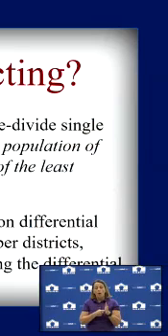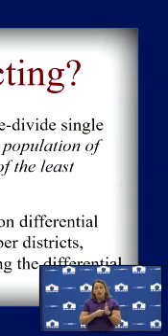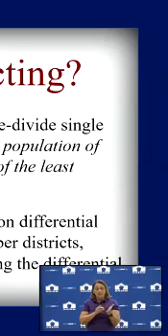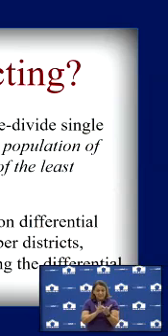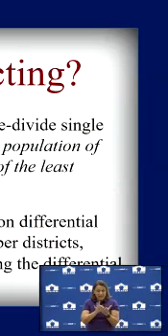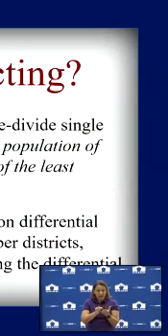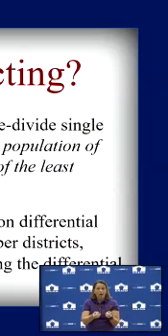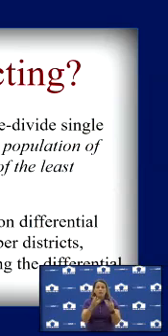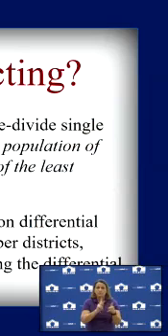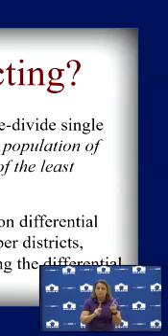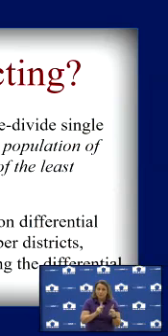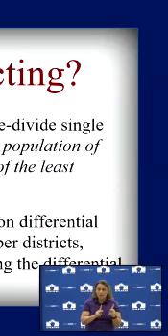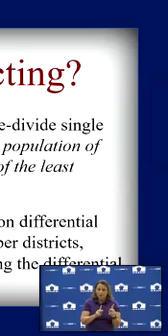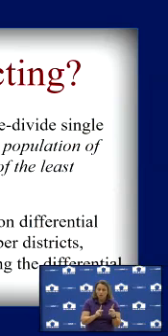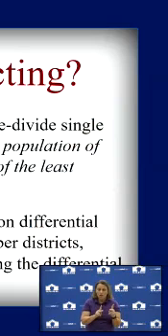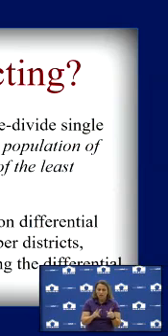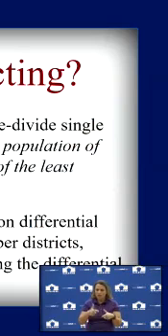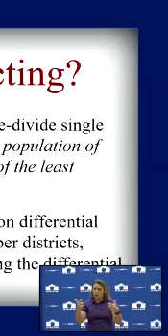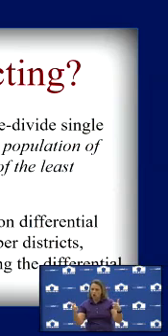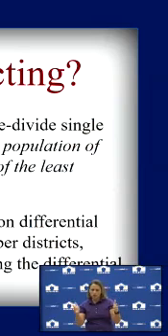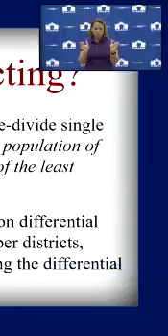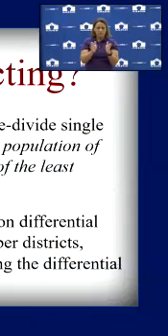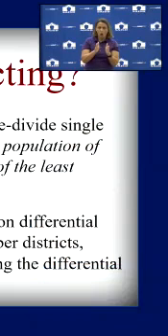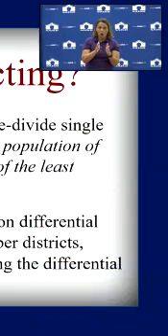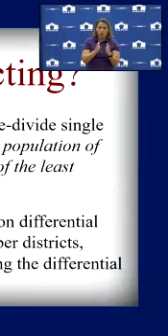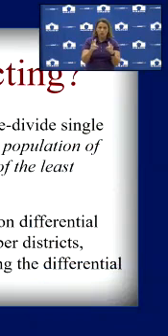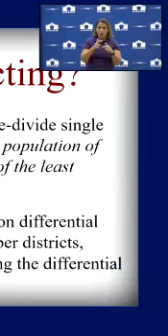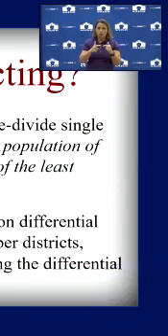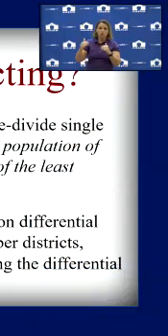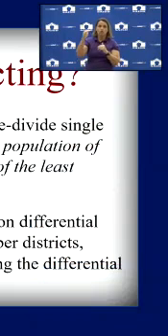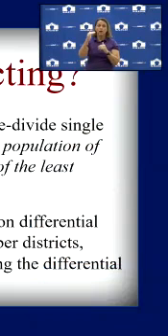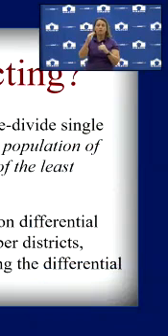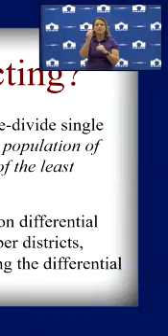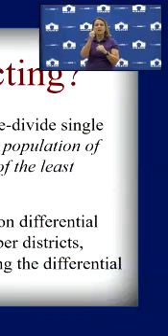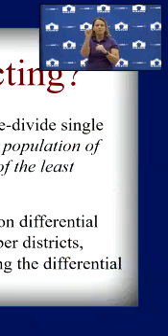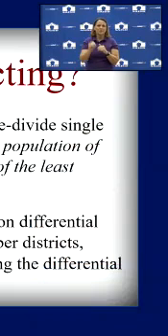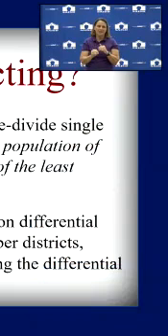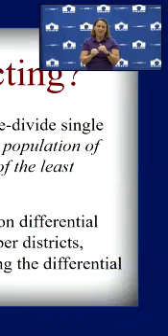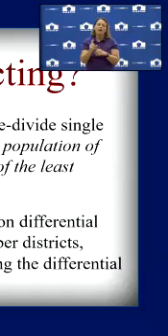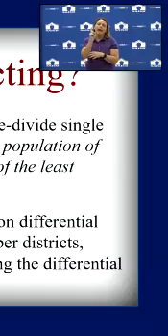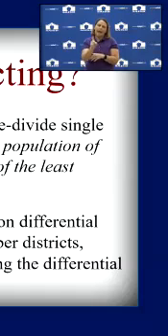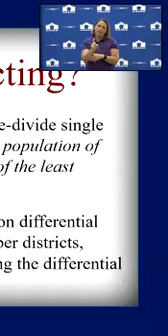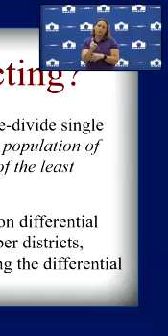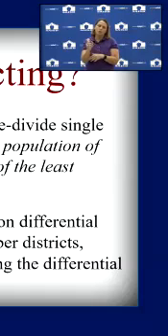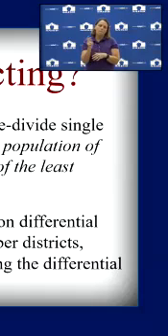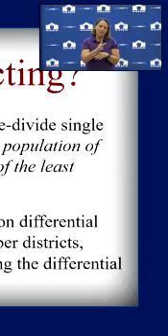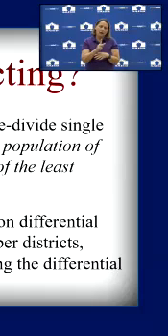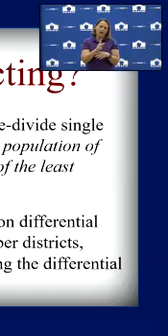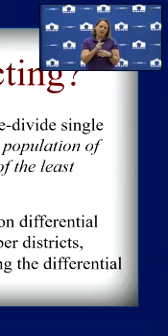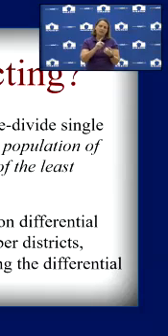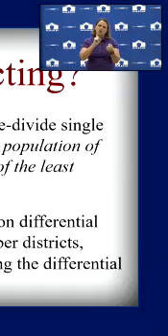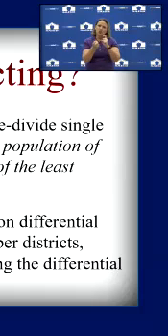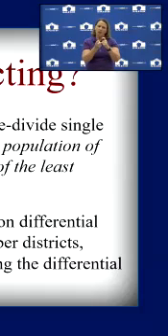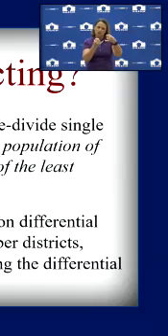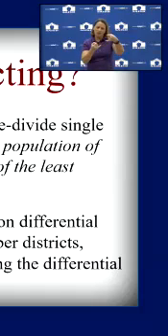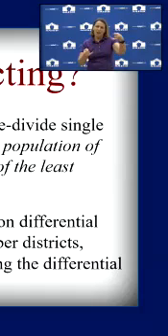that the population between the largest district and the smallest district is greater than 10%, then we have to go back and redraw the